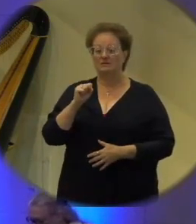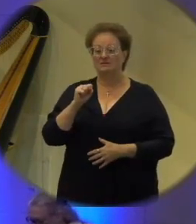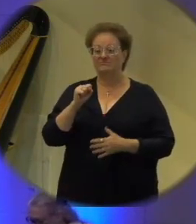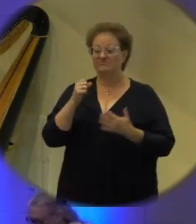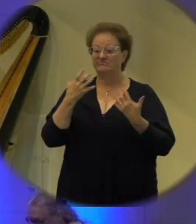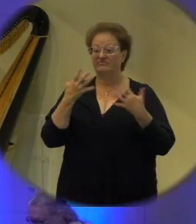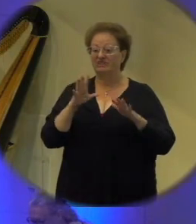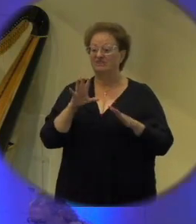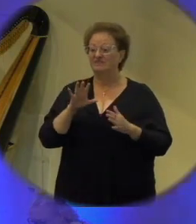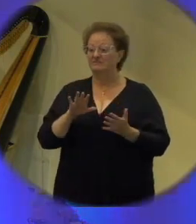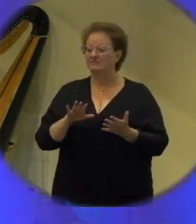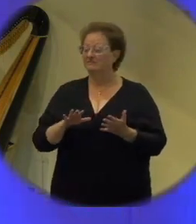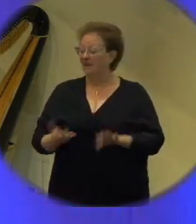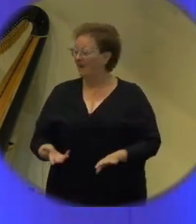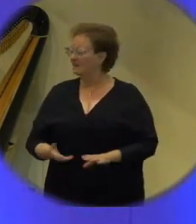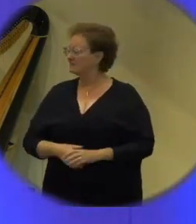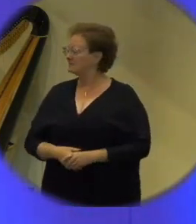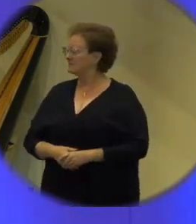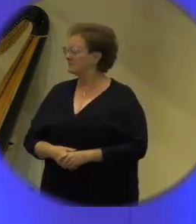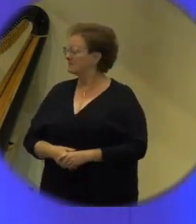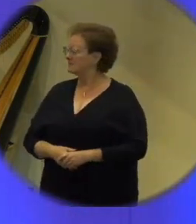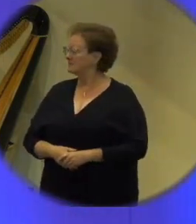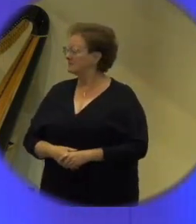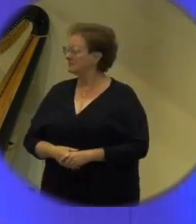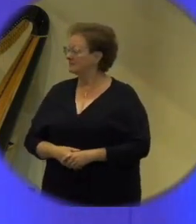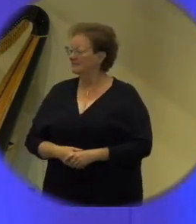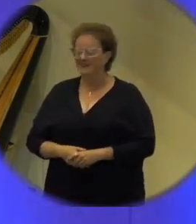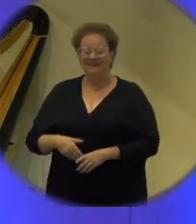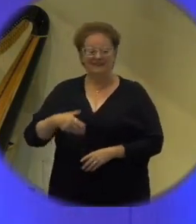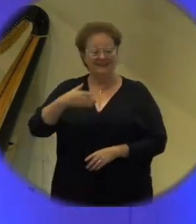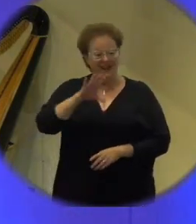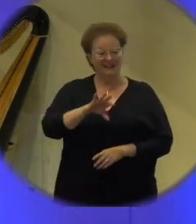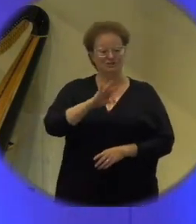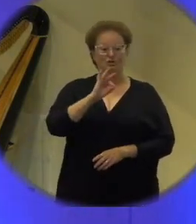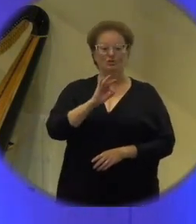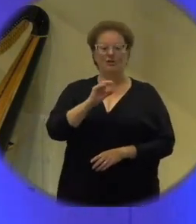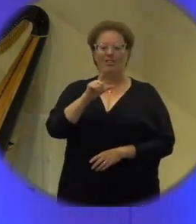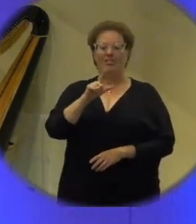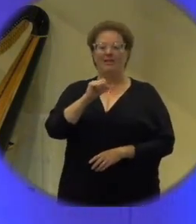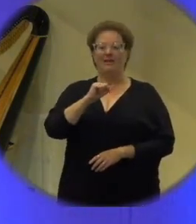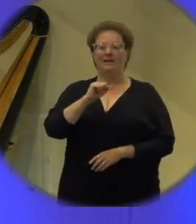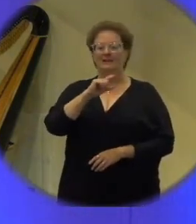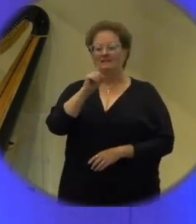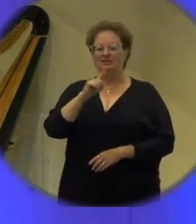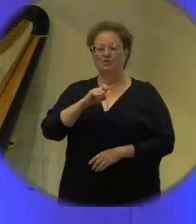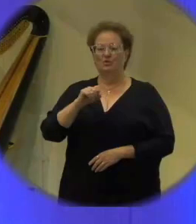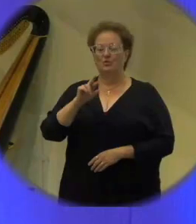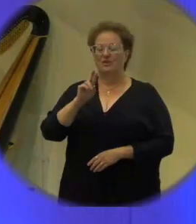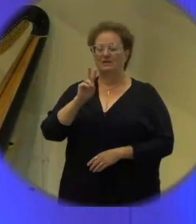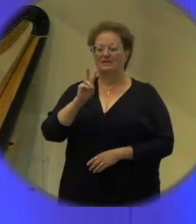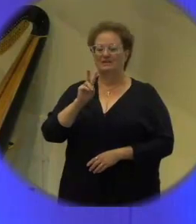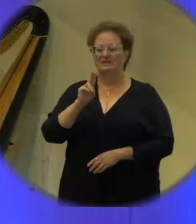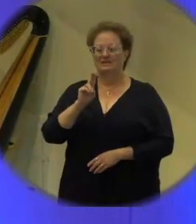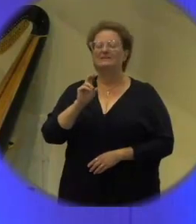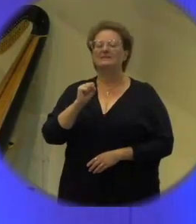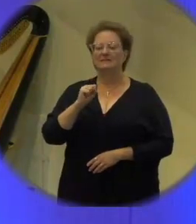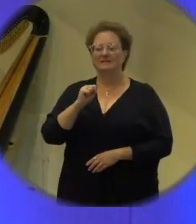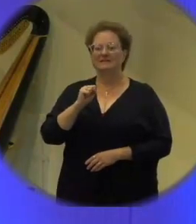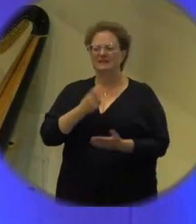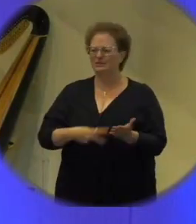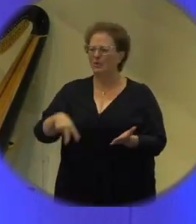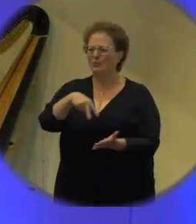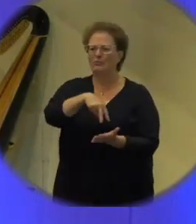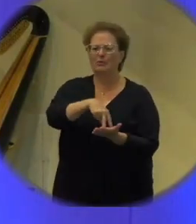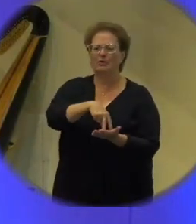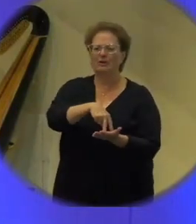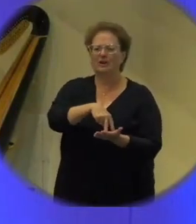No one laughed. That's funny. God chose Lazarus and he resurrected him from the dead.